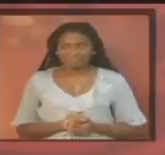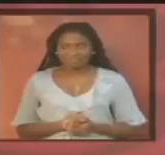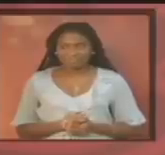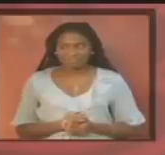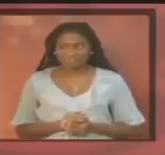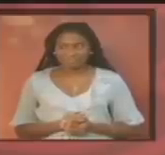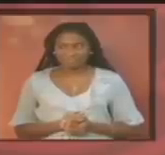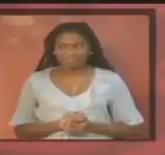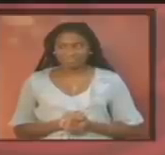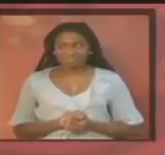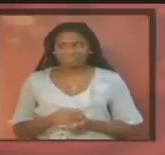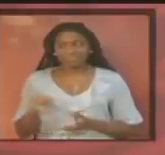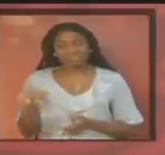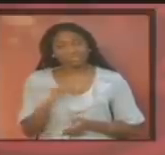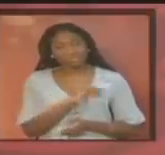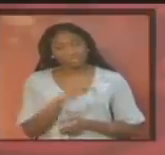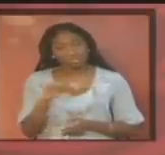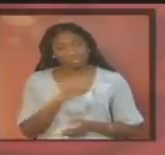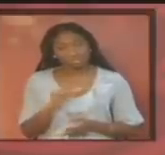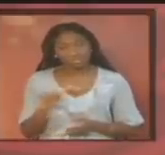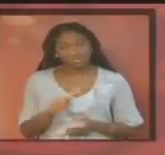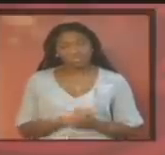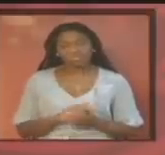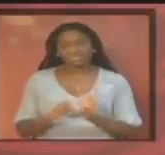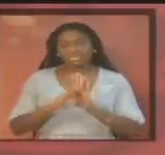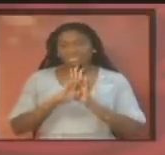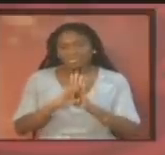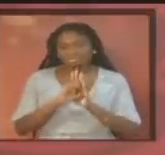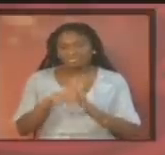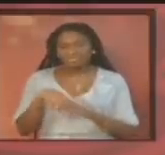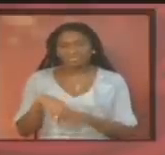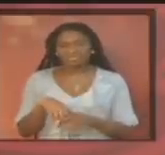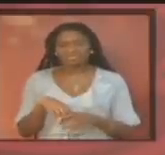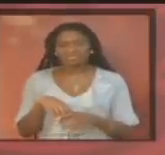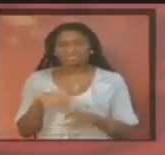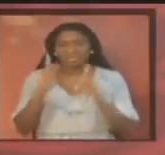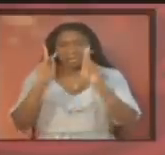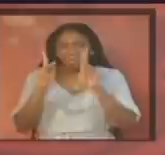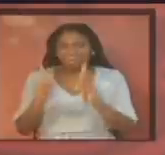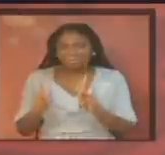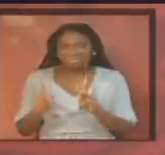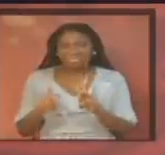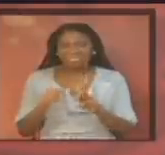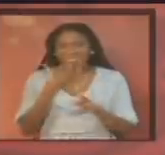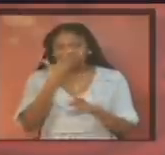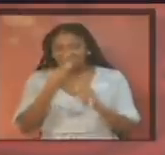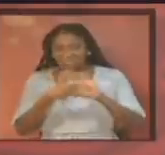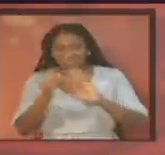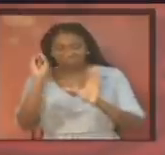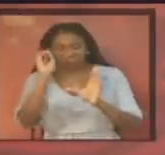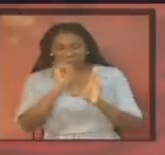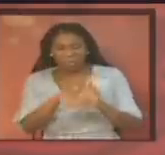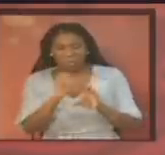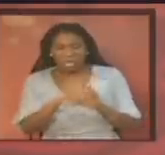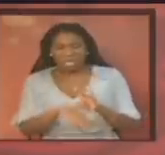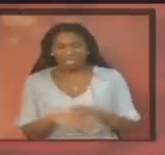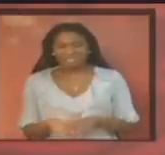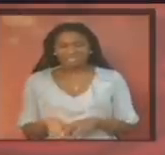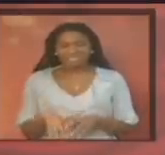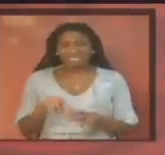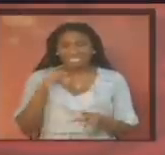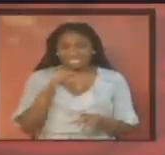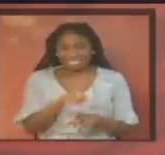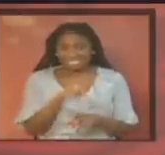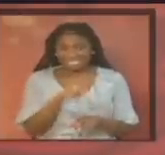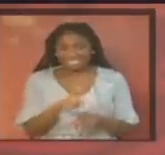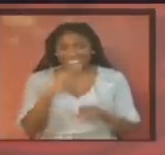When it comes to the waste that is generated in the home from managing your COVID-19 person at home, remember that this would be considered COVID waste,